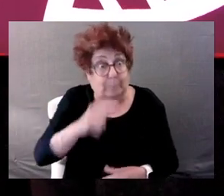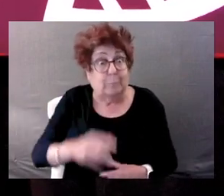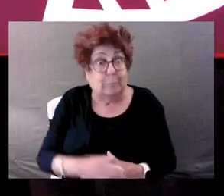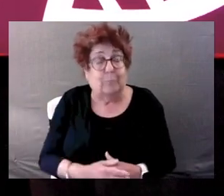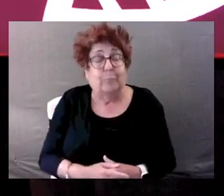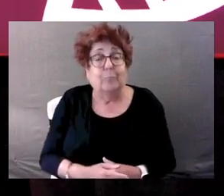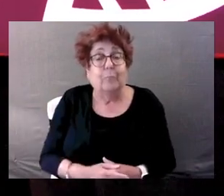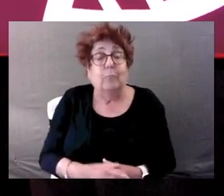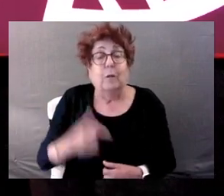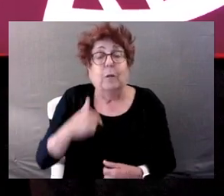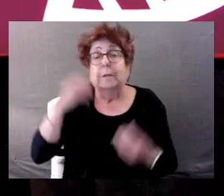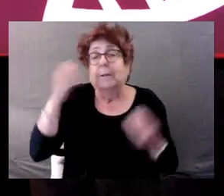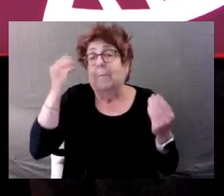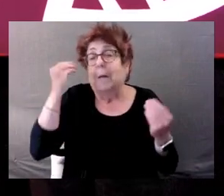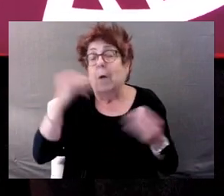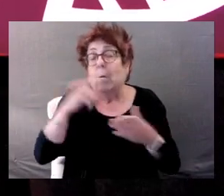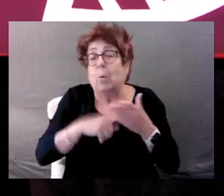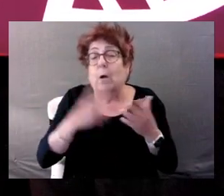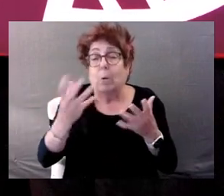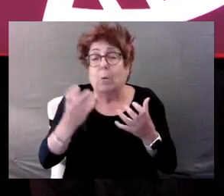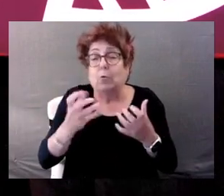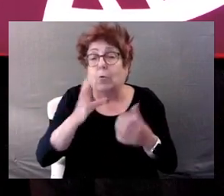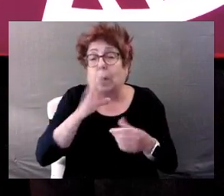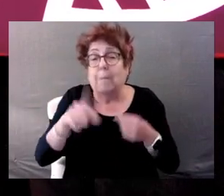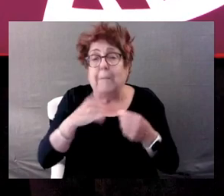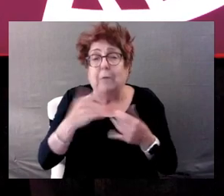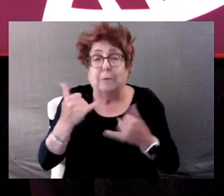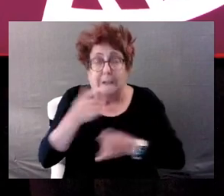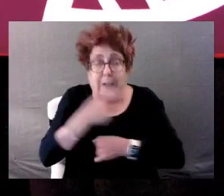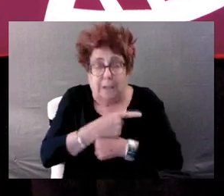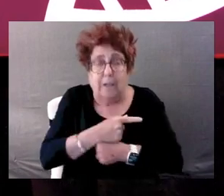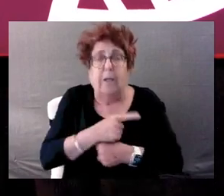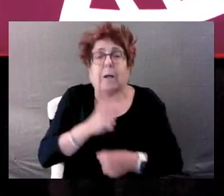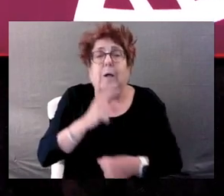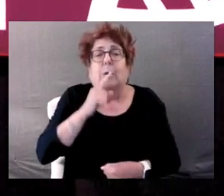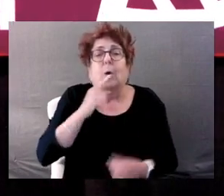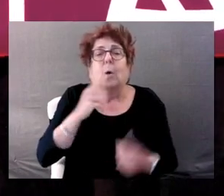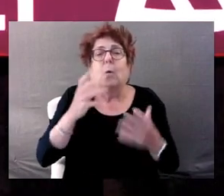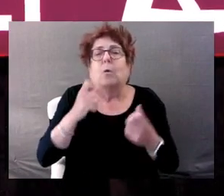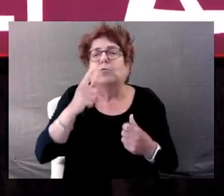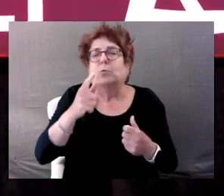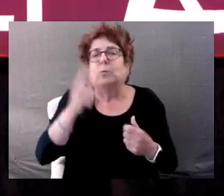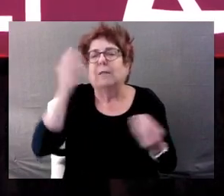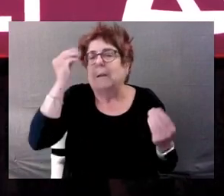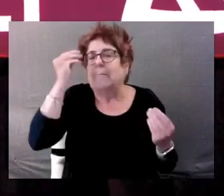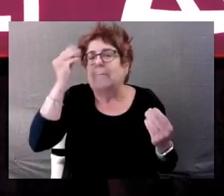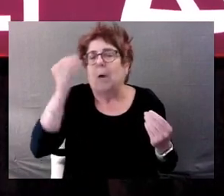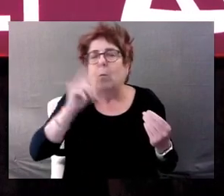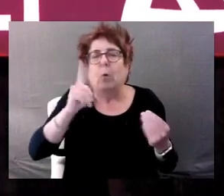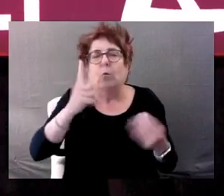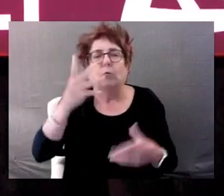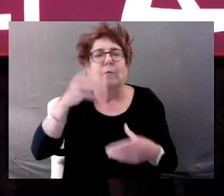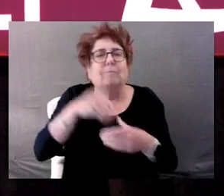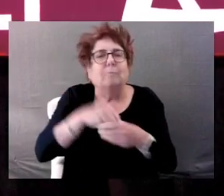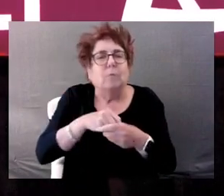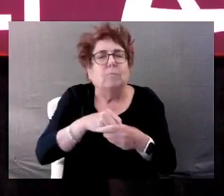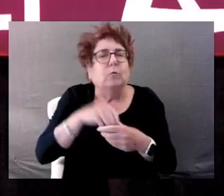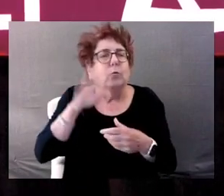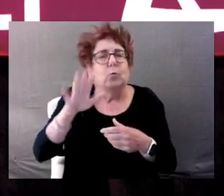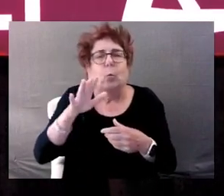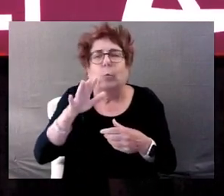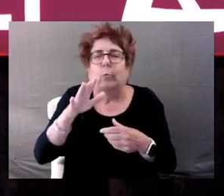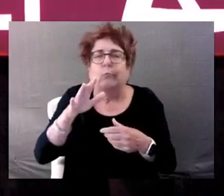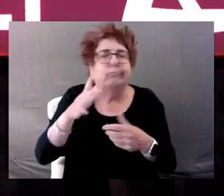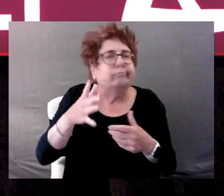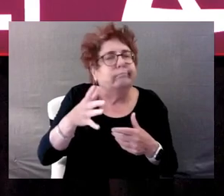wanted to talk about today, I really want you to think about where you sit in your organization and as a communications professional. Like, wherever you